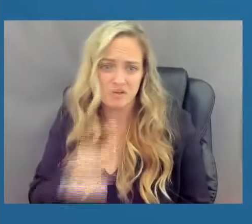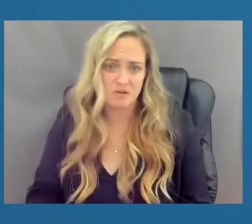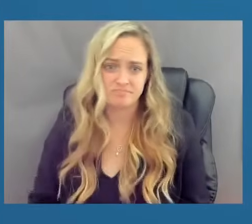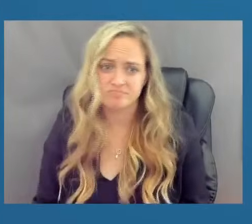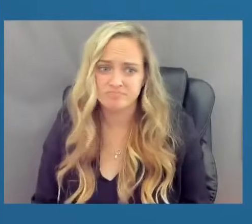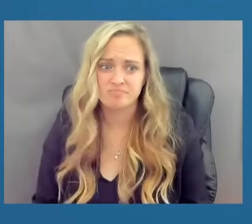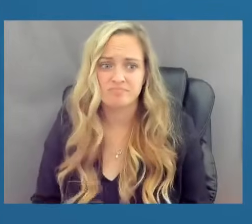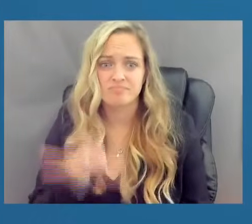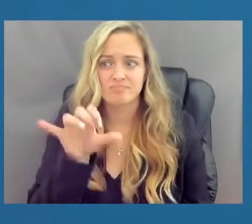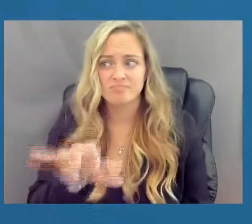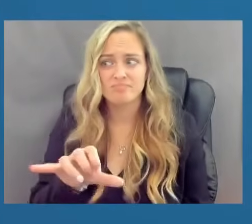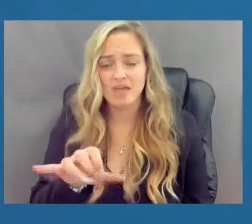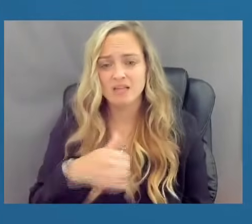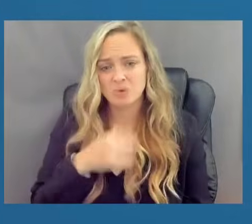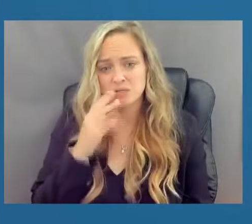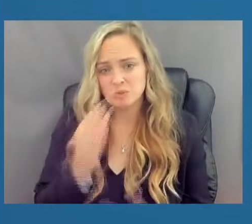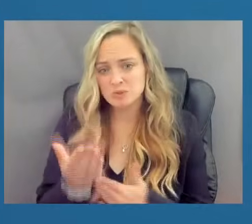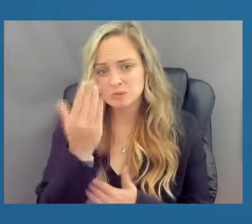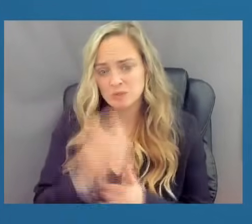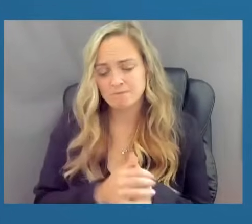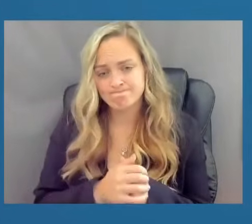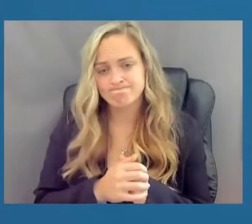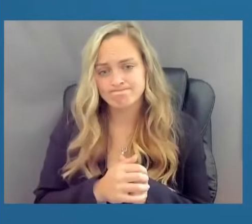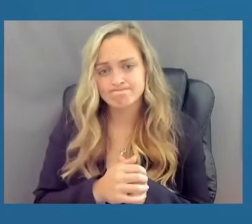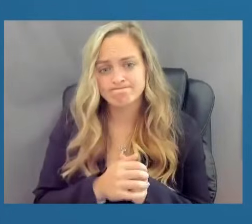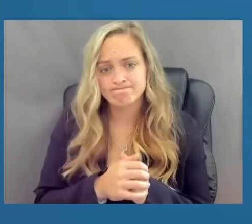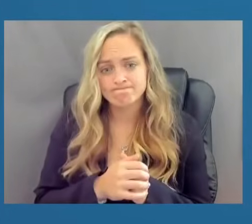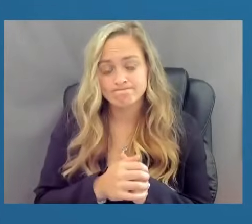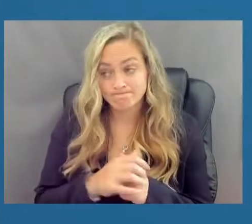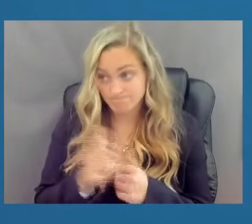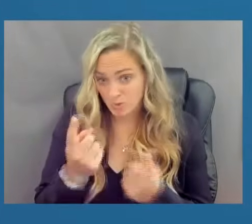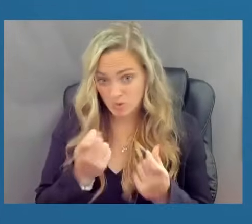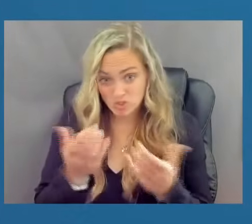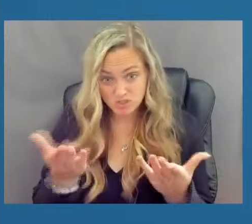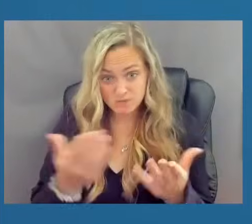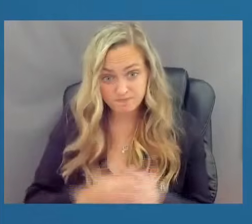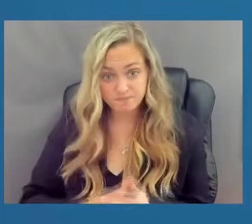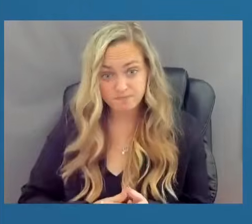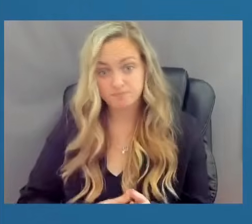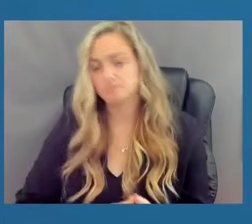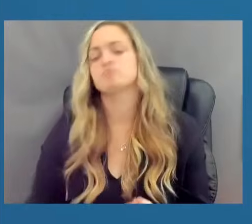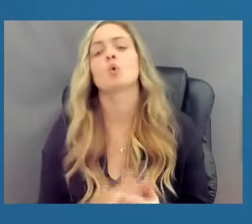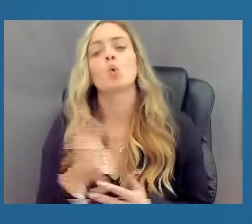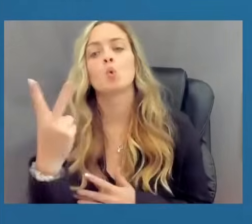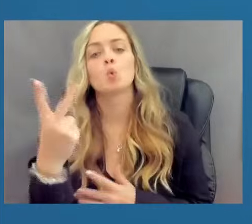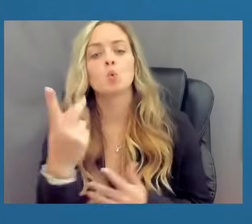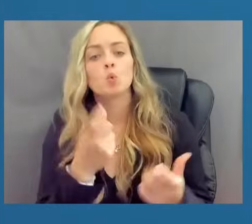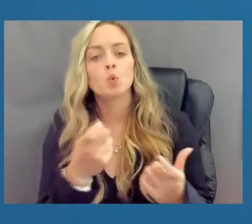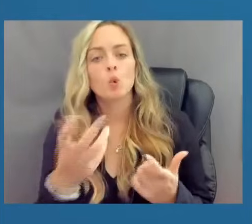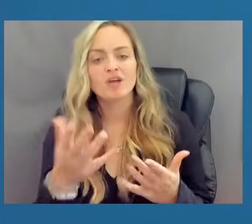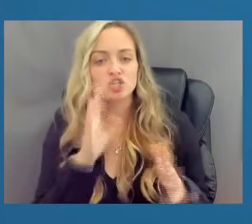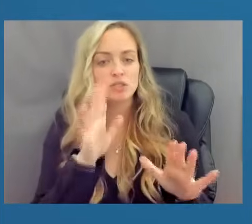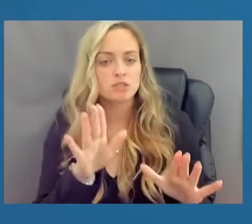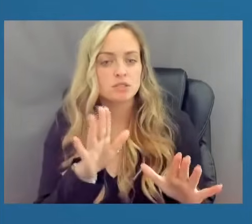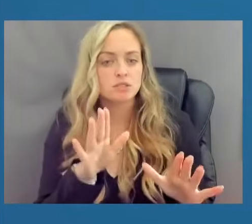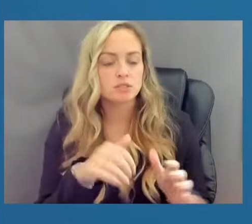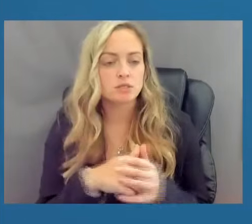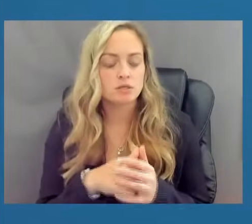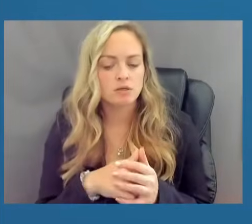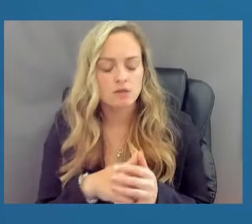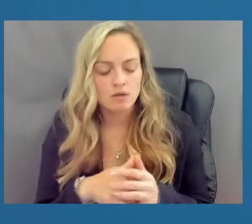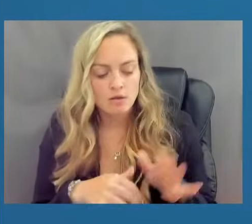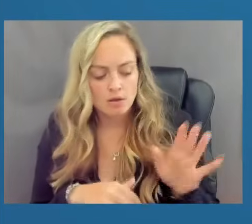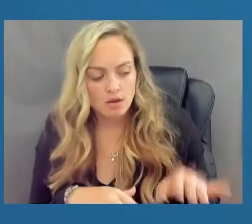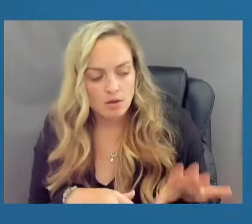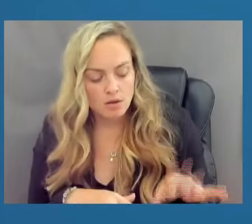That's what I experienced this morning. Any questions? All right, we have time for 2 quick questions because time is short. Mary? Governor